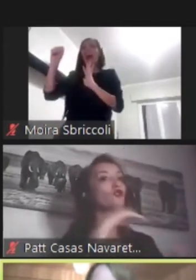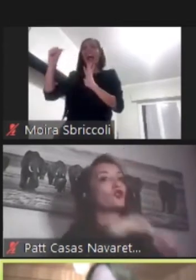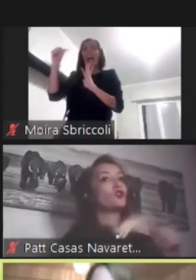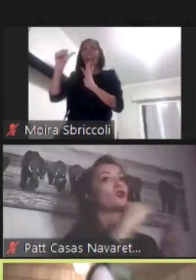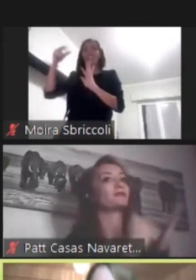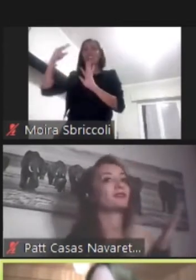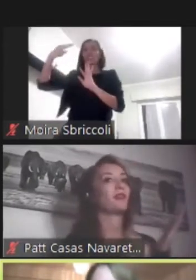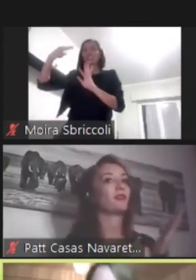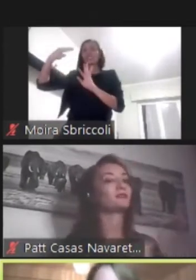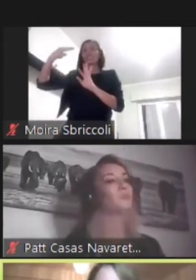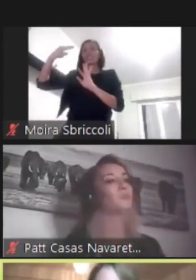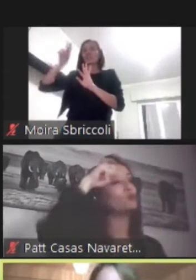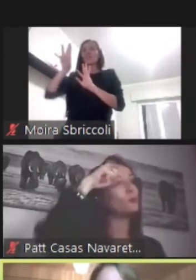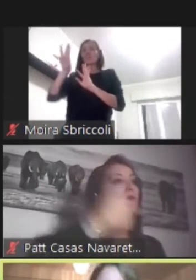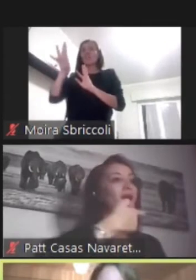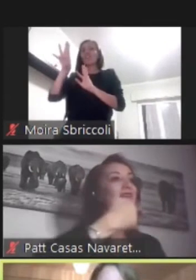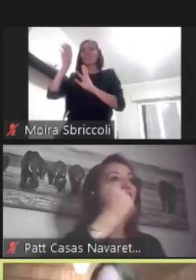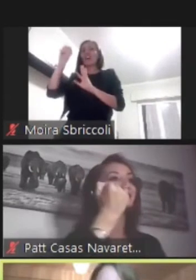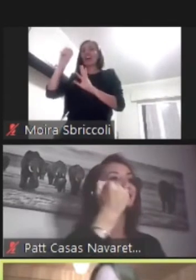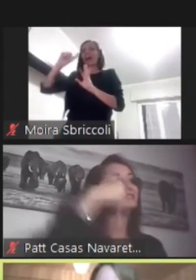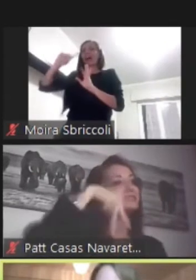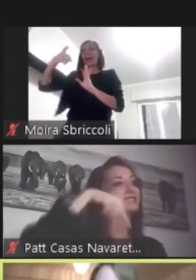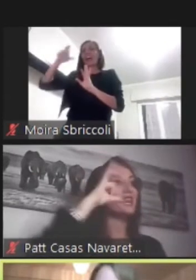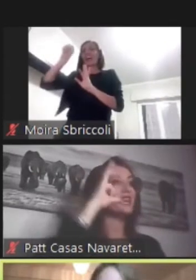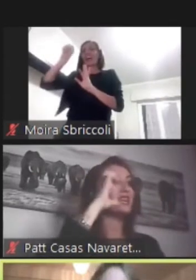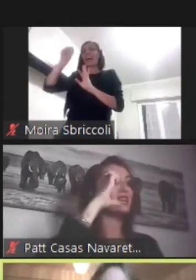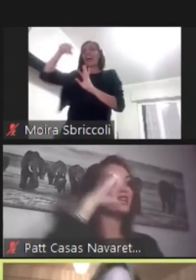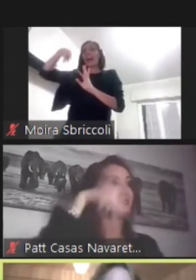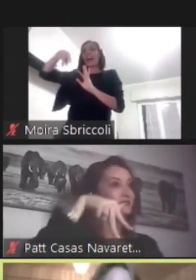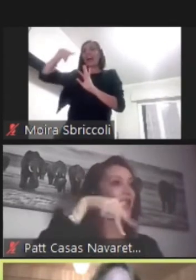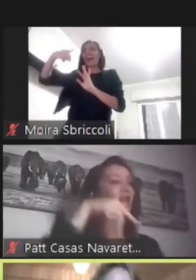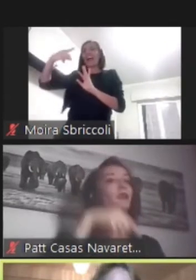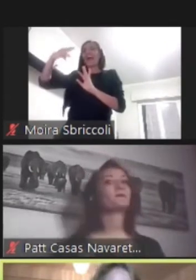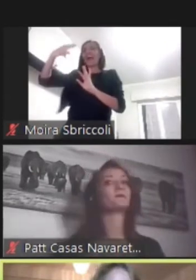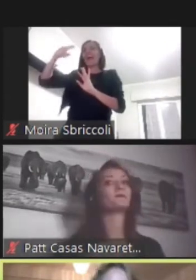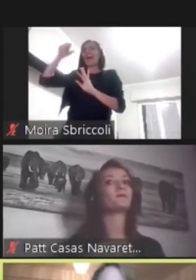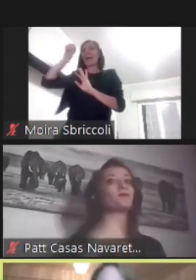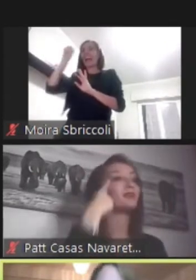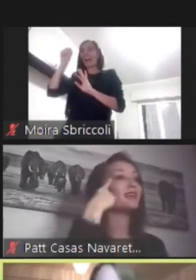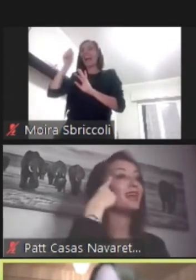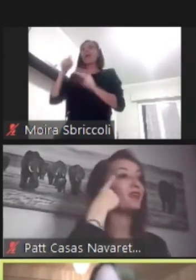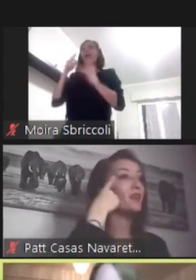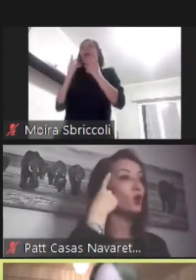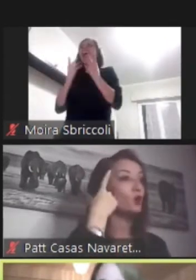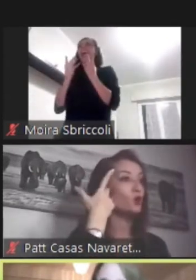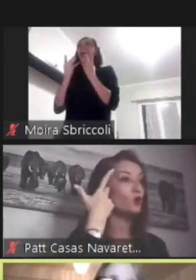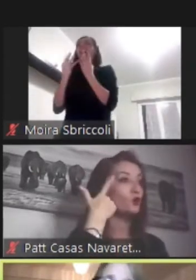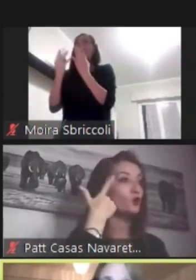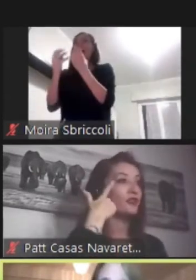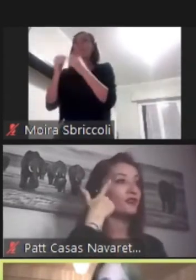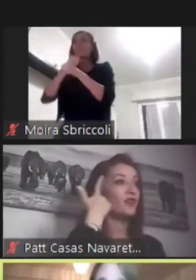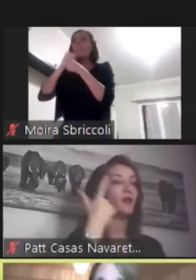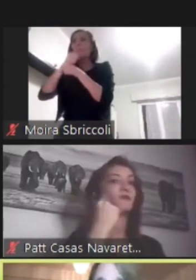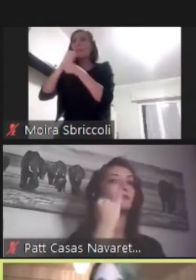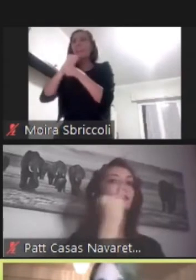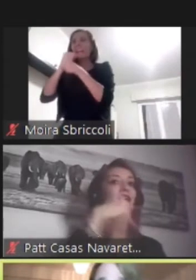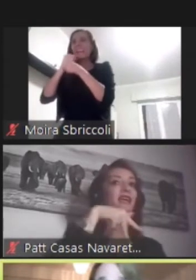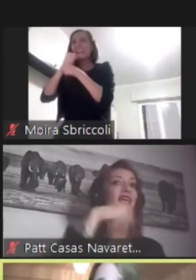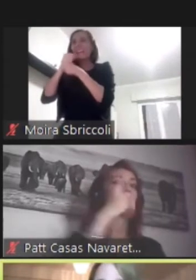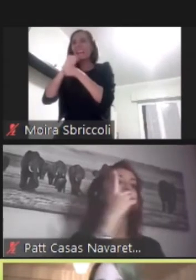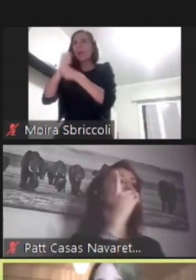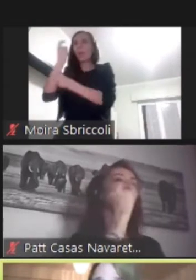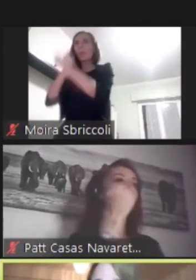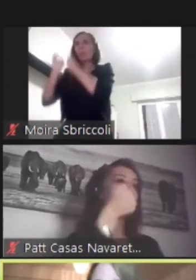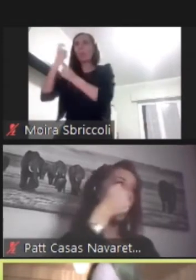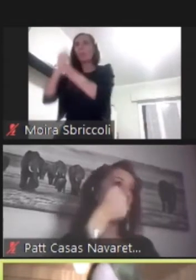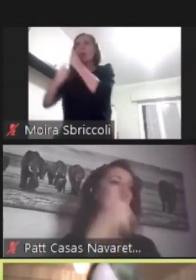ancient medicinal herb, mainly from India. And it's classified as something called